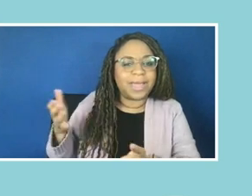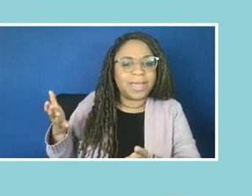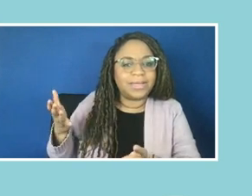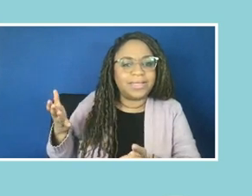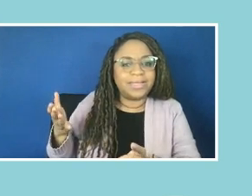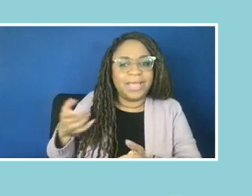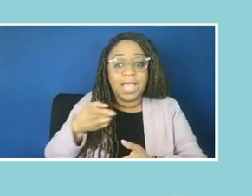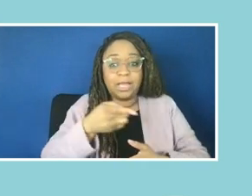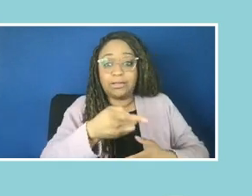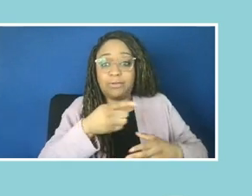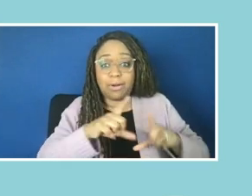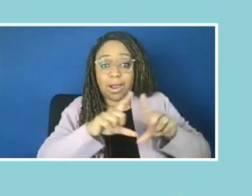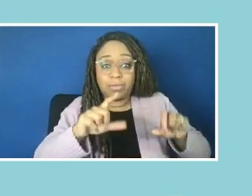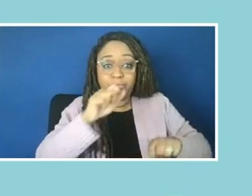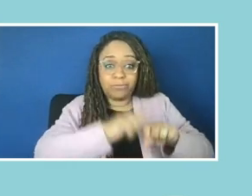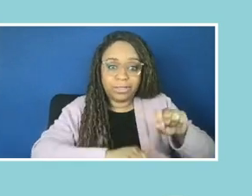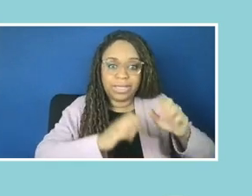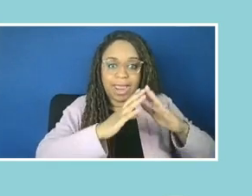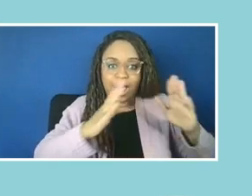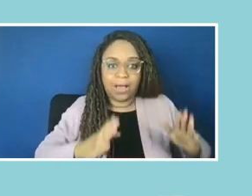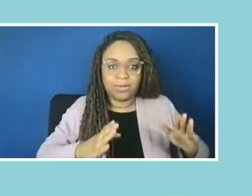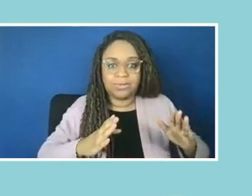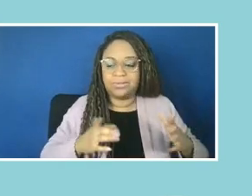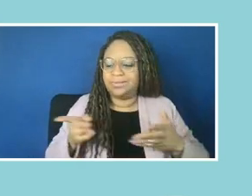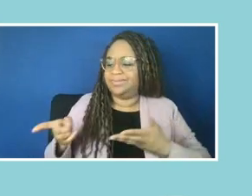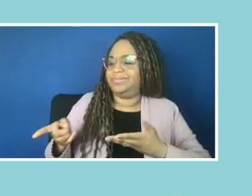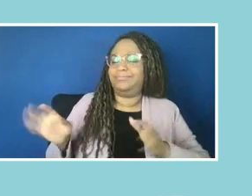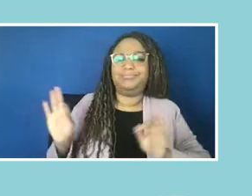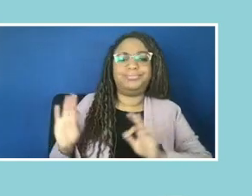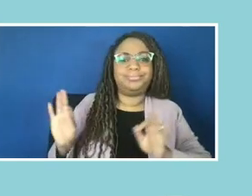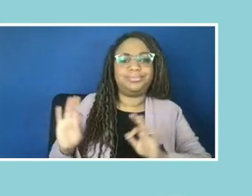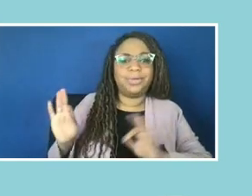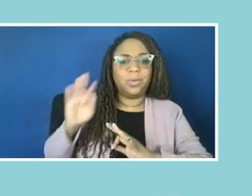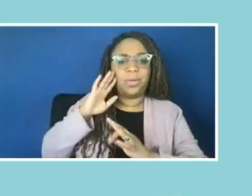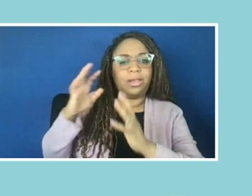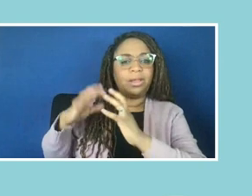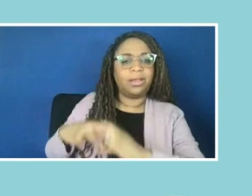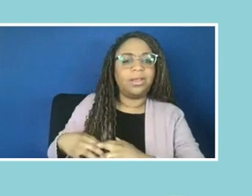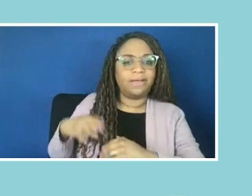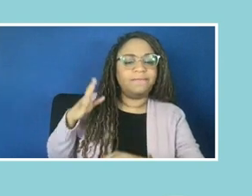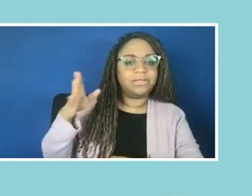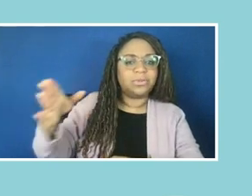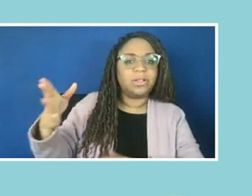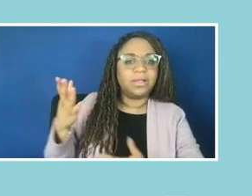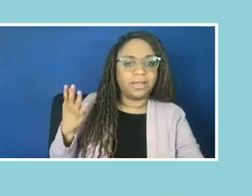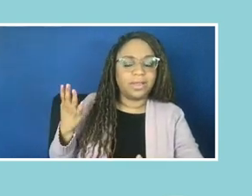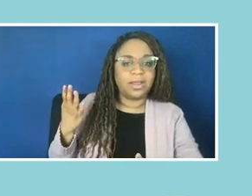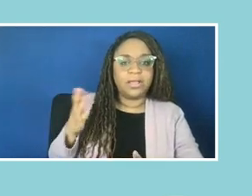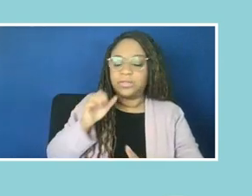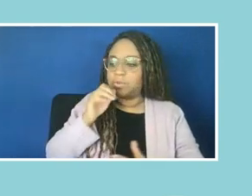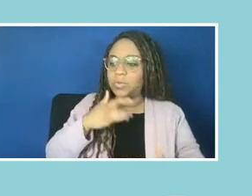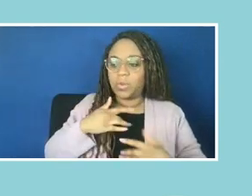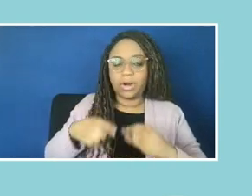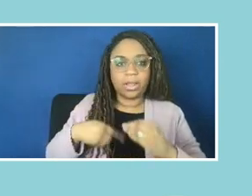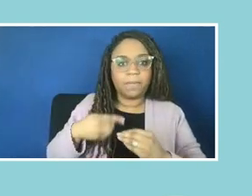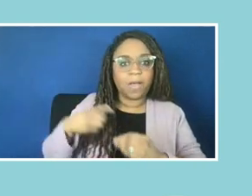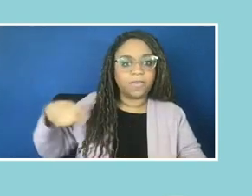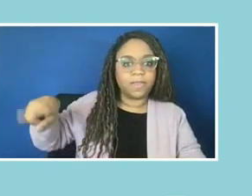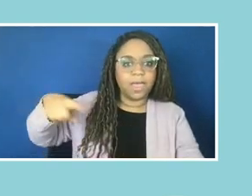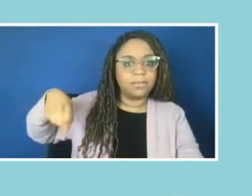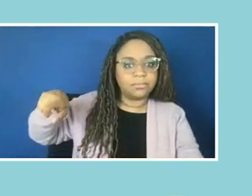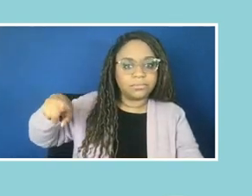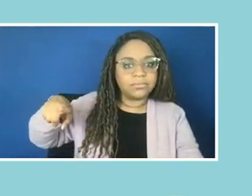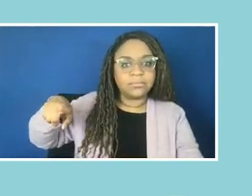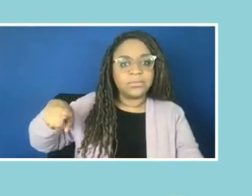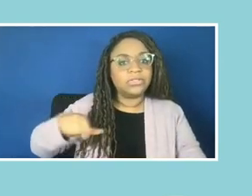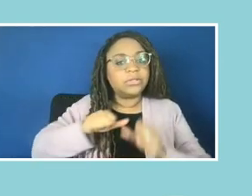house. So don't worry about what it is they do. Insofar that you do have to worry, you just have to make sure